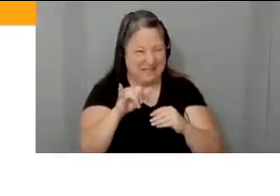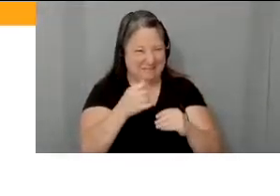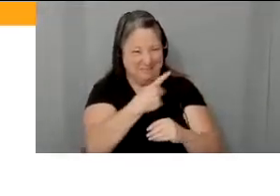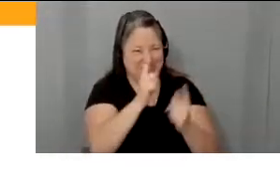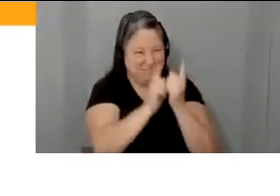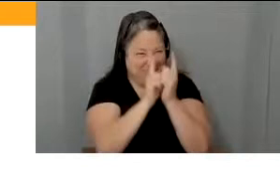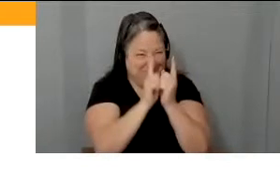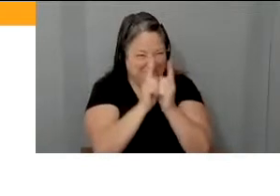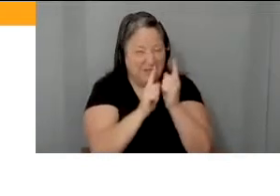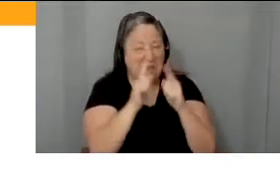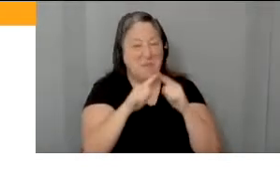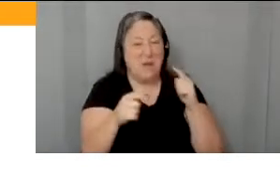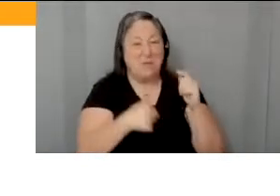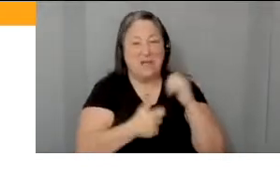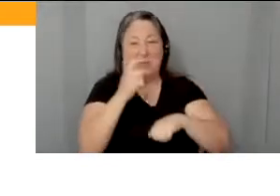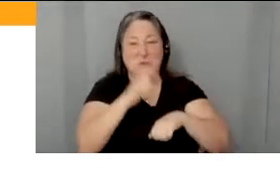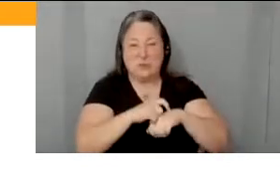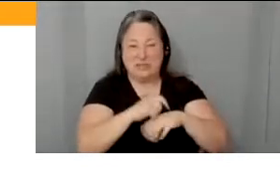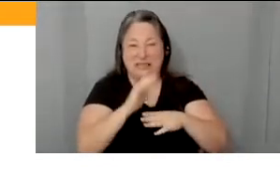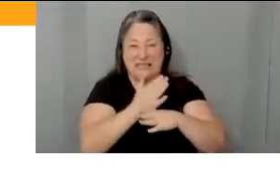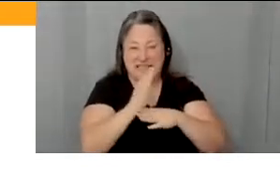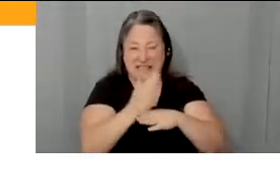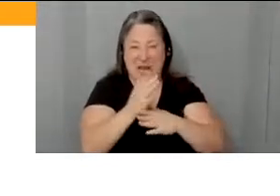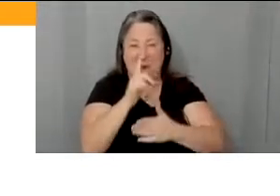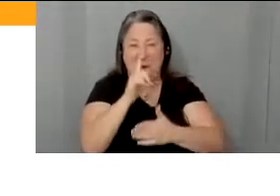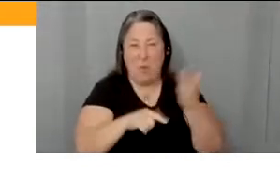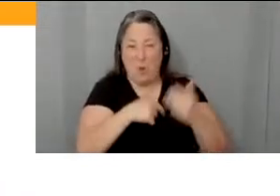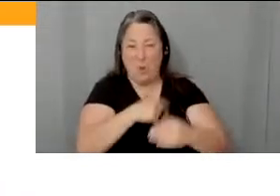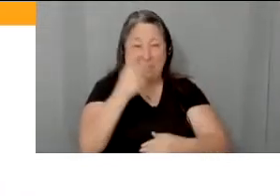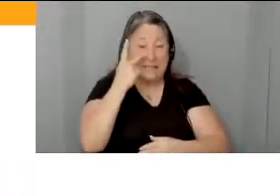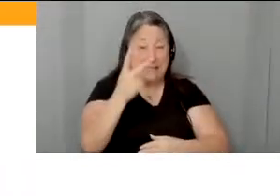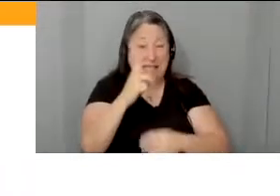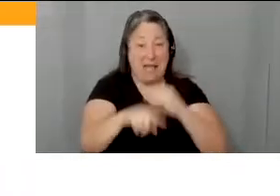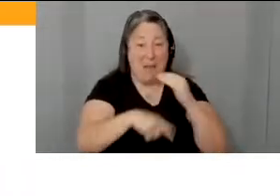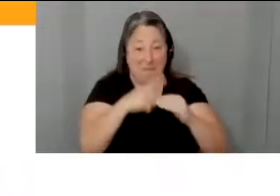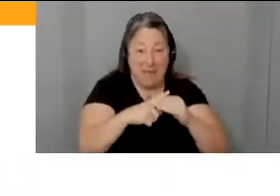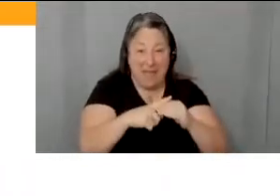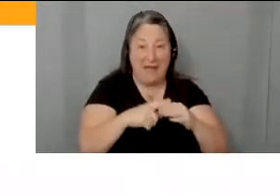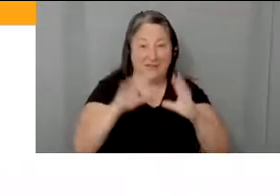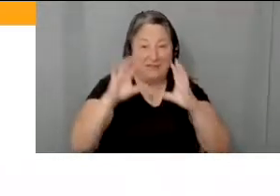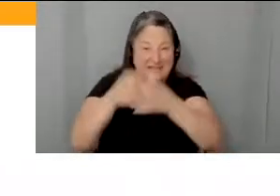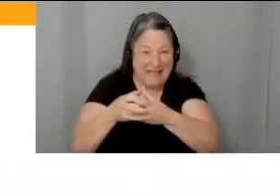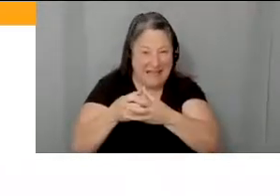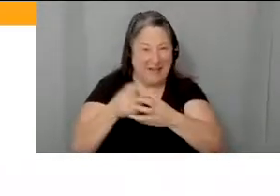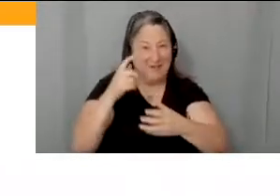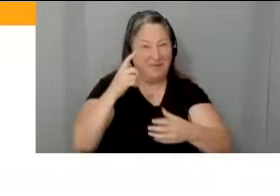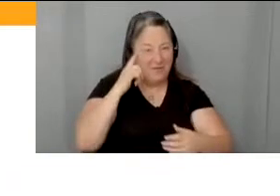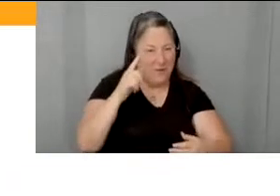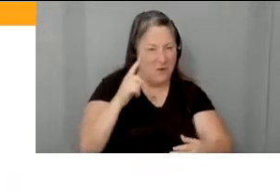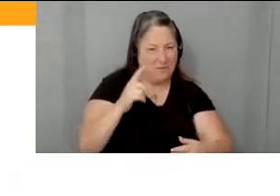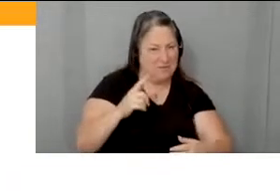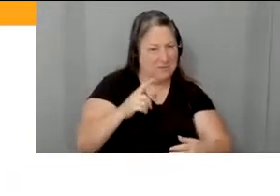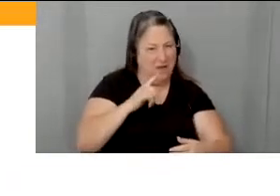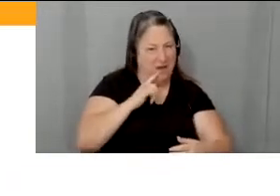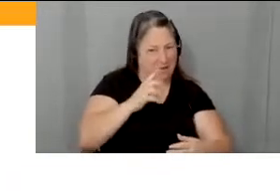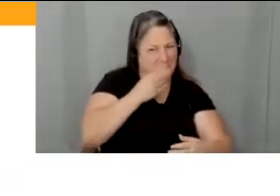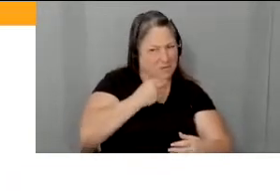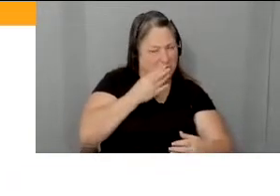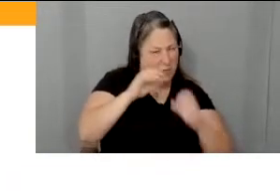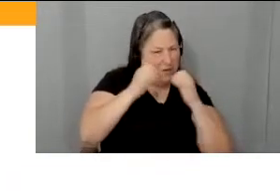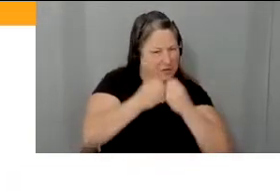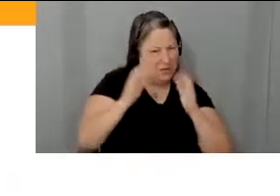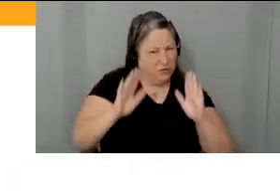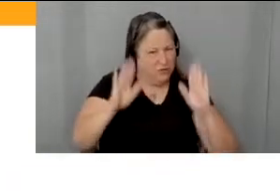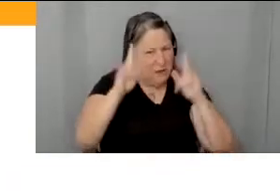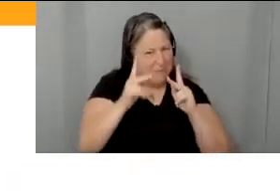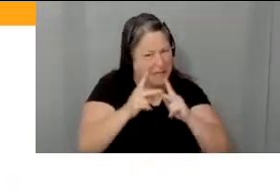do usually share back what we see about the sector to get a sense, are Jewish organizations great places to work? And